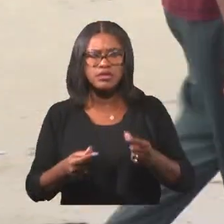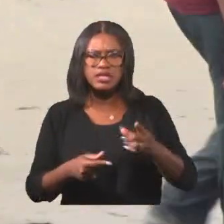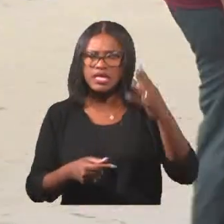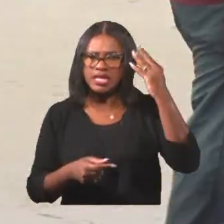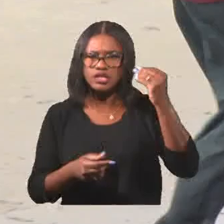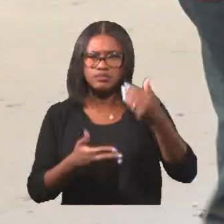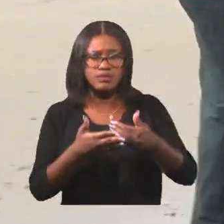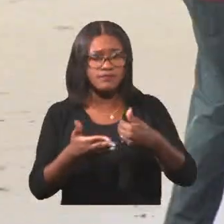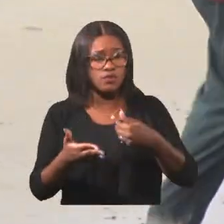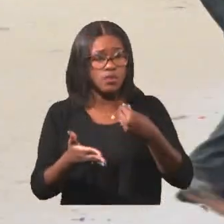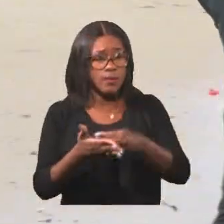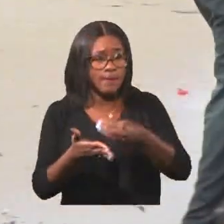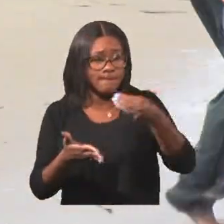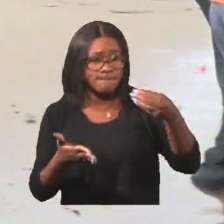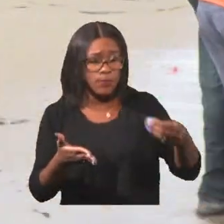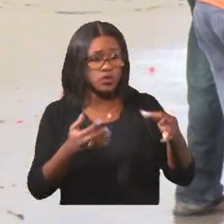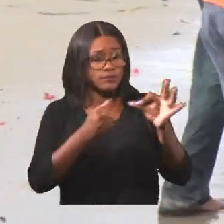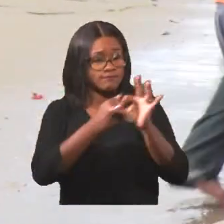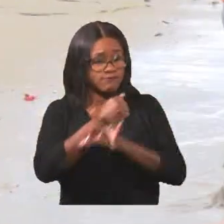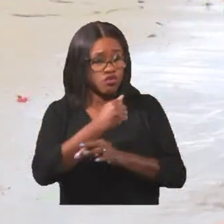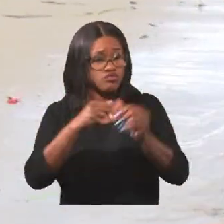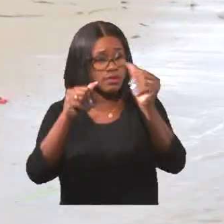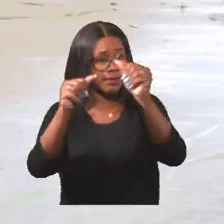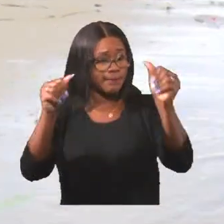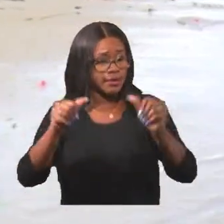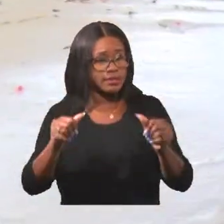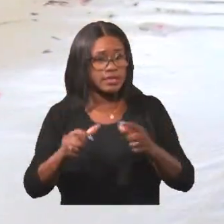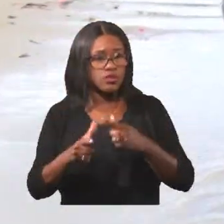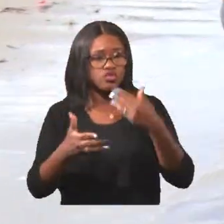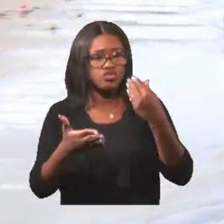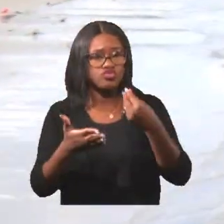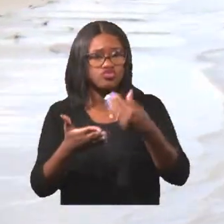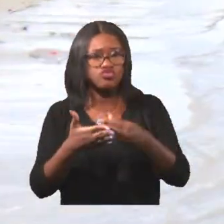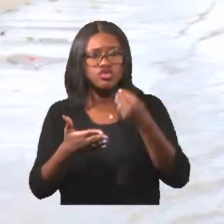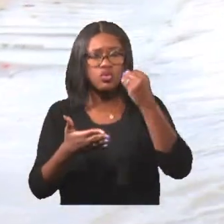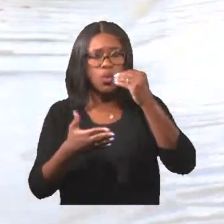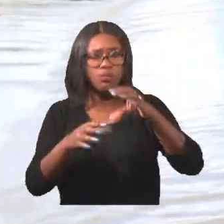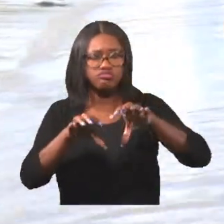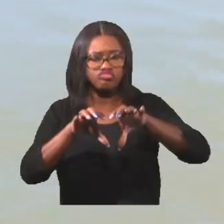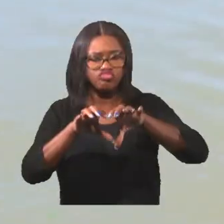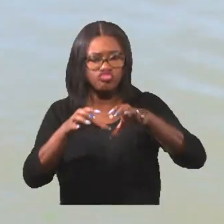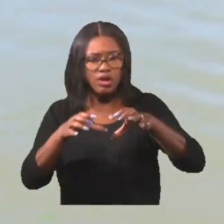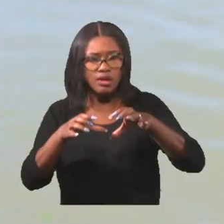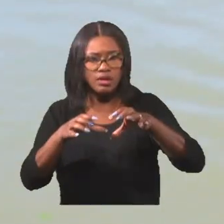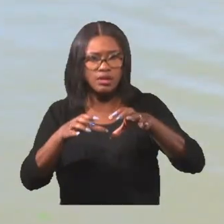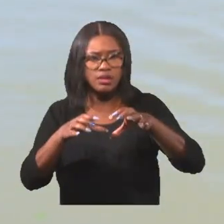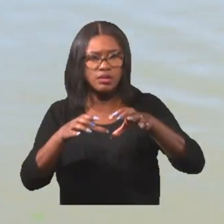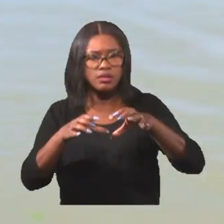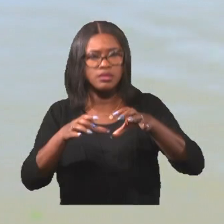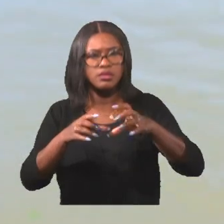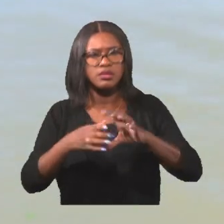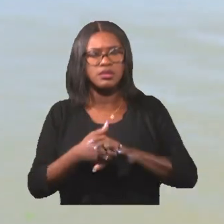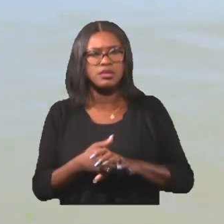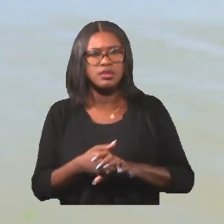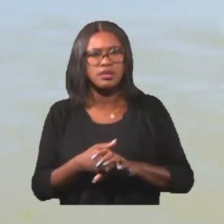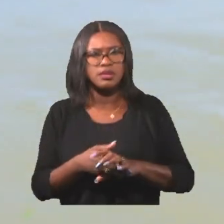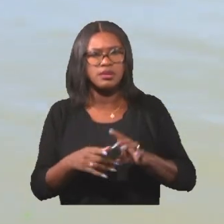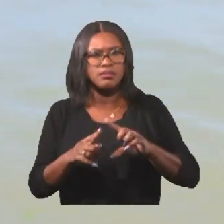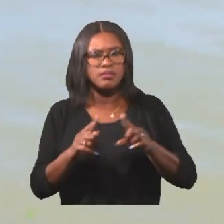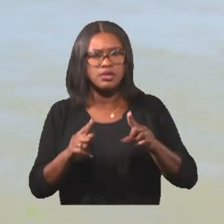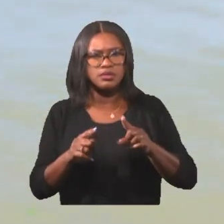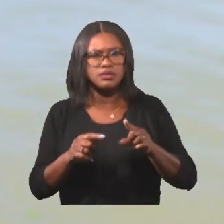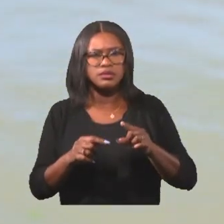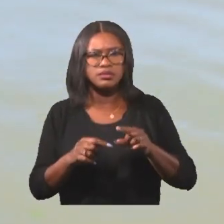where I bought a foreign one, and when I reached home it was cracked, and it was like normal clay